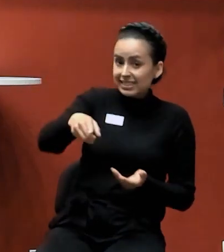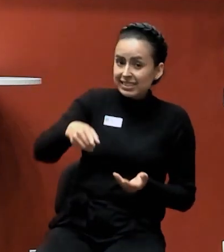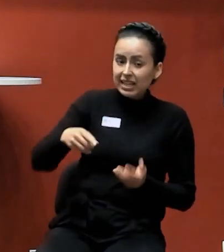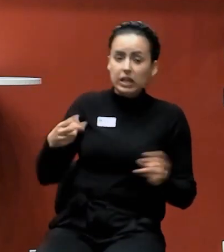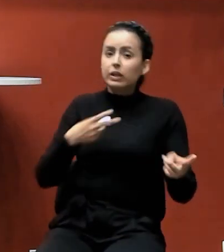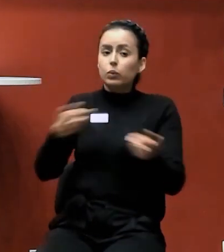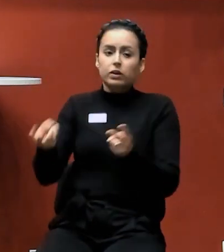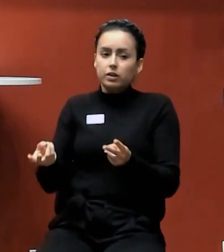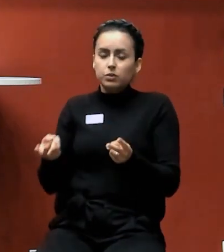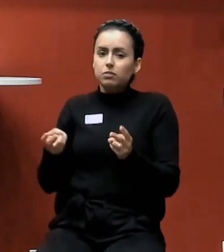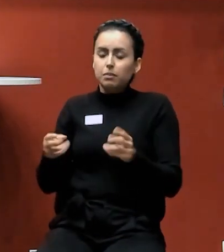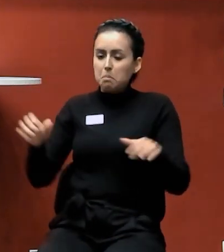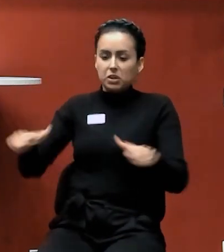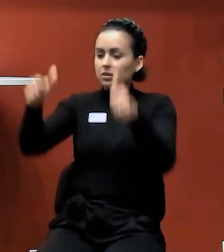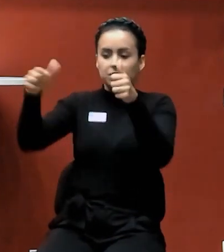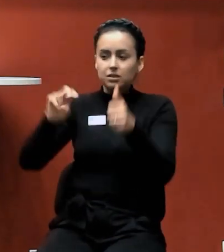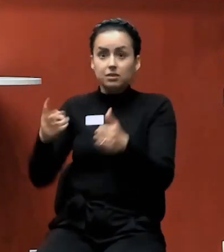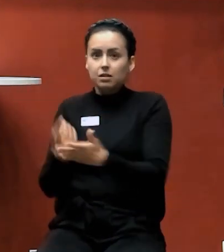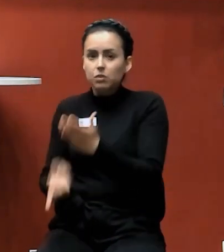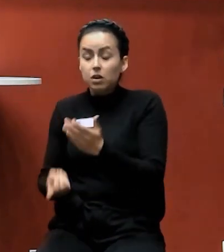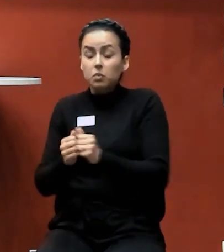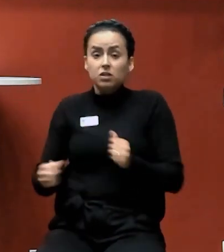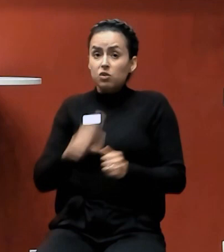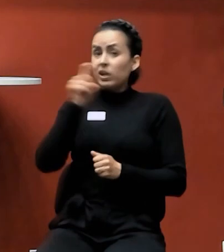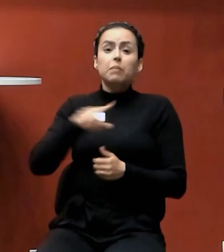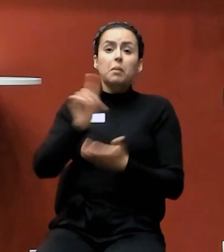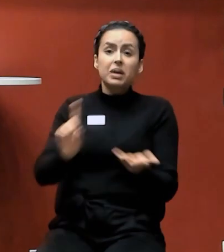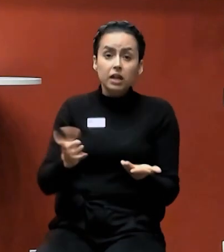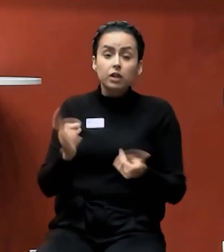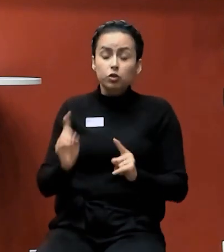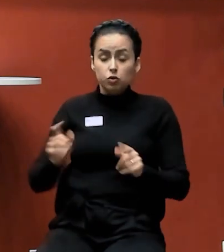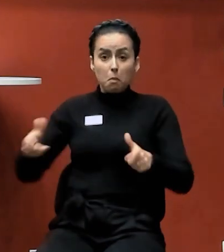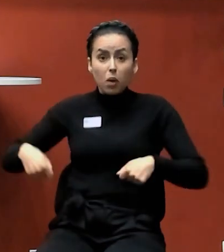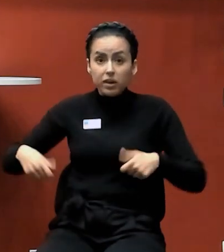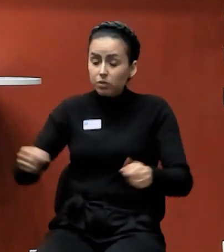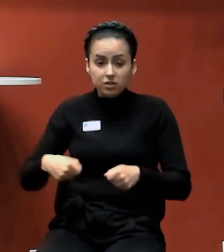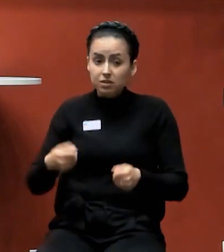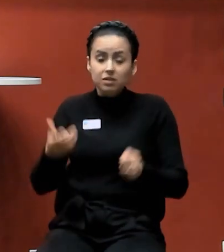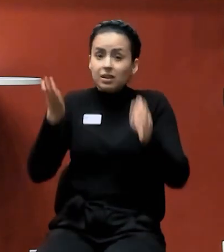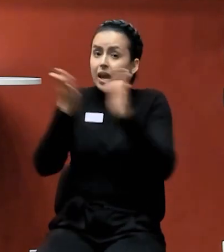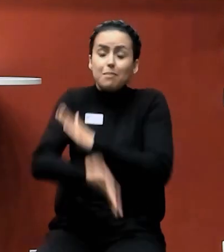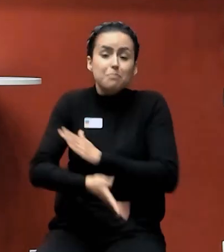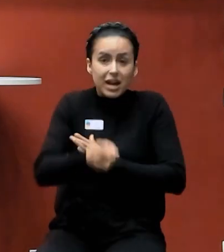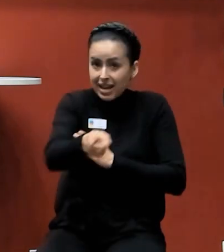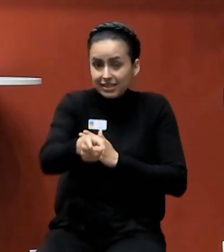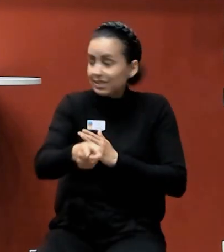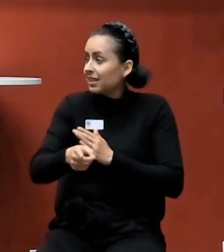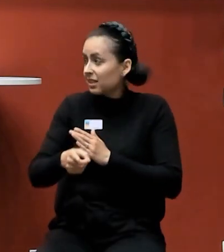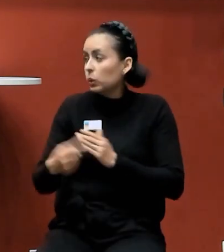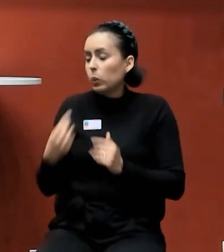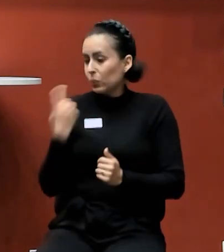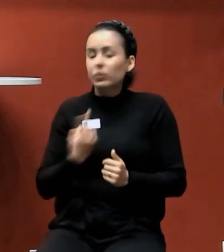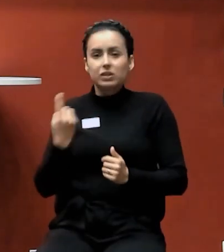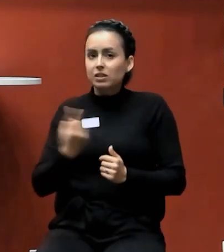monument. The issue is, if you're in a wheelchair, you can't get to it. Now,